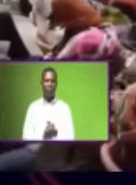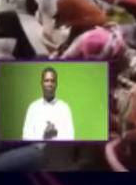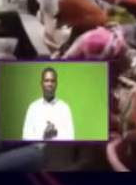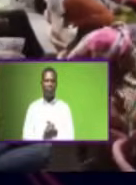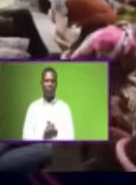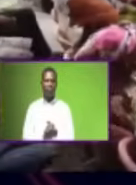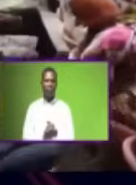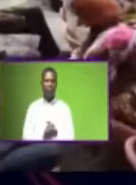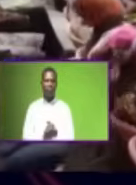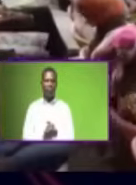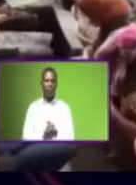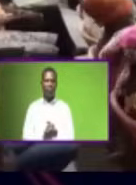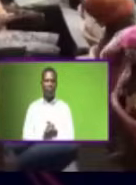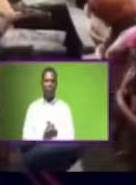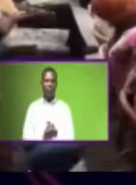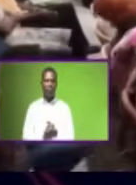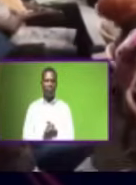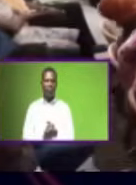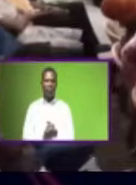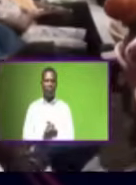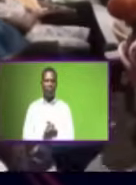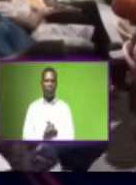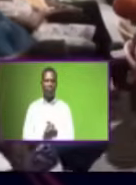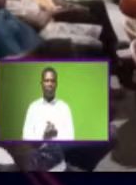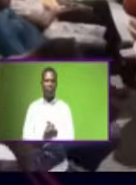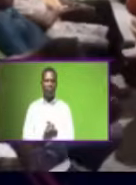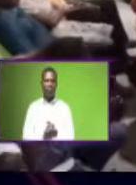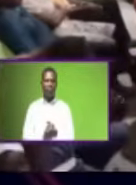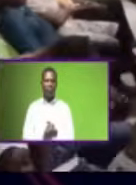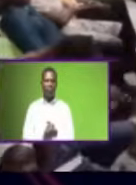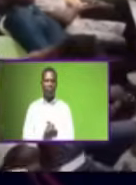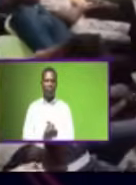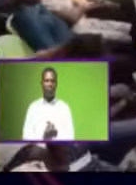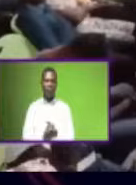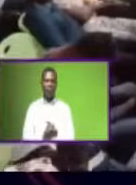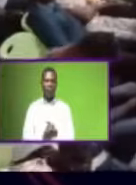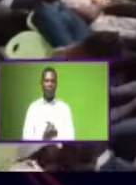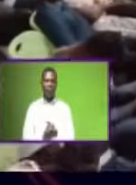and battling even up to now.